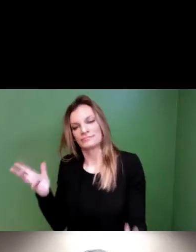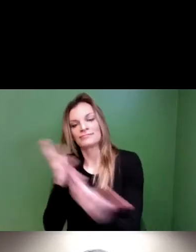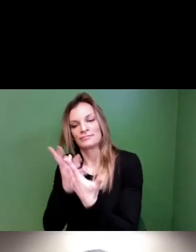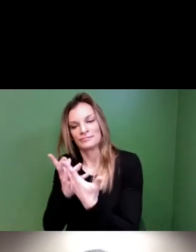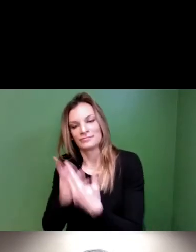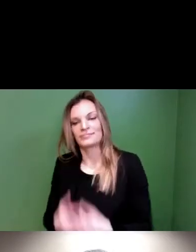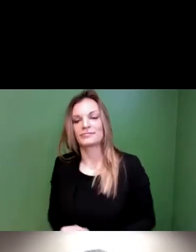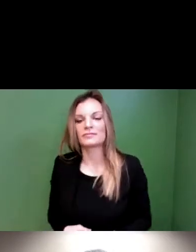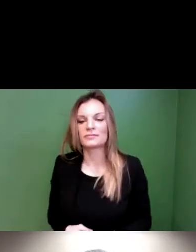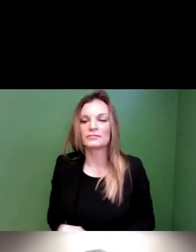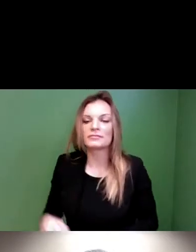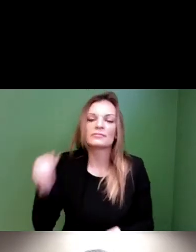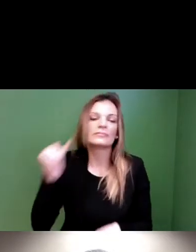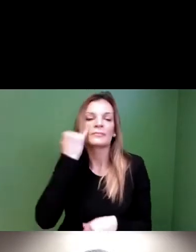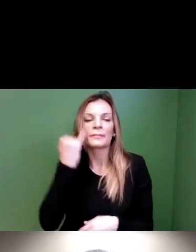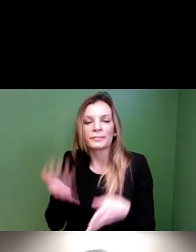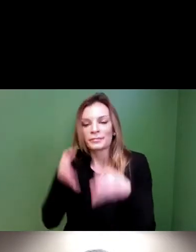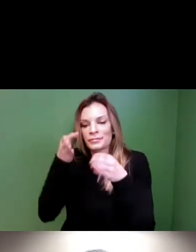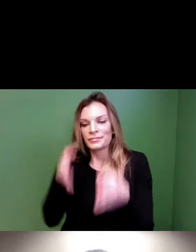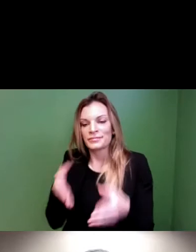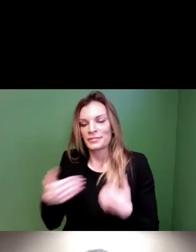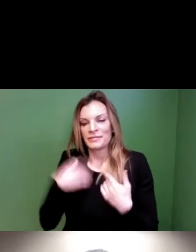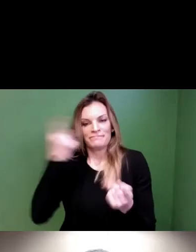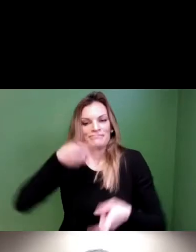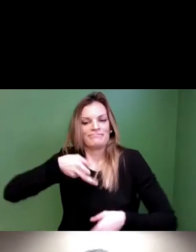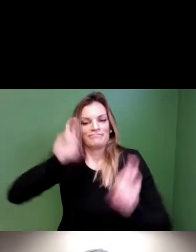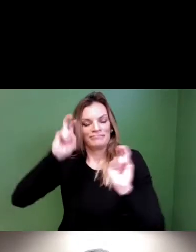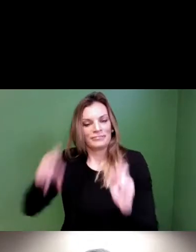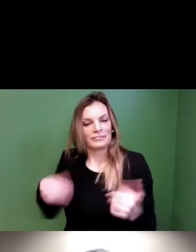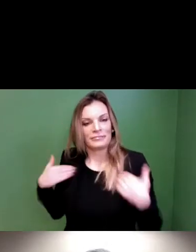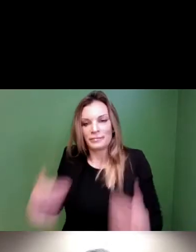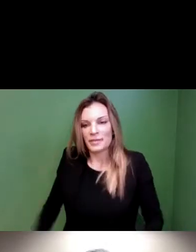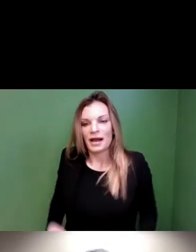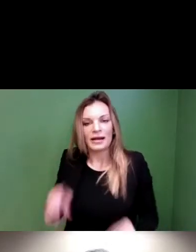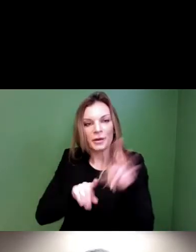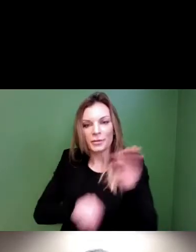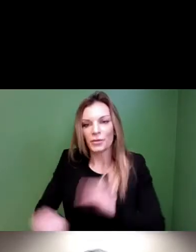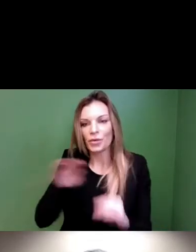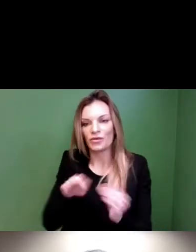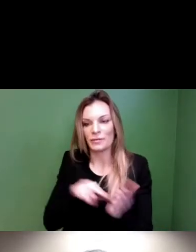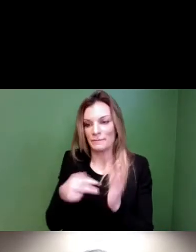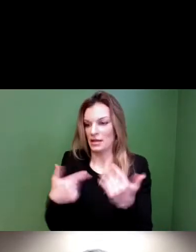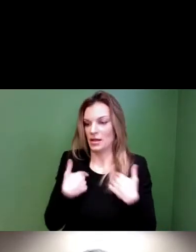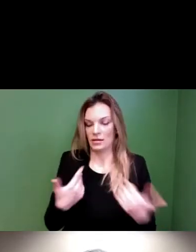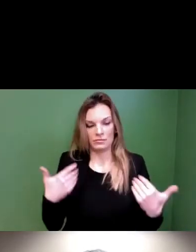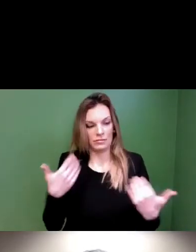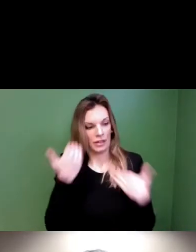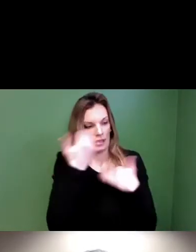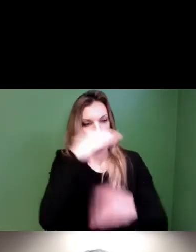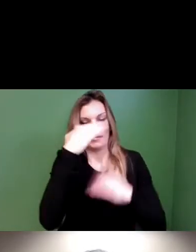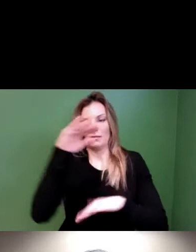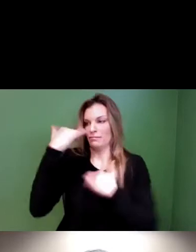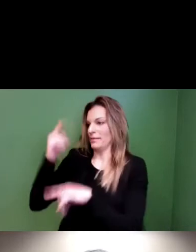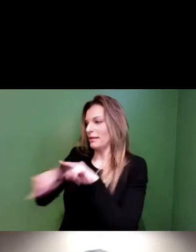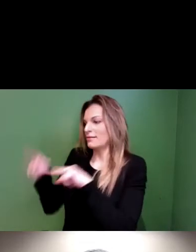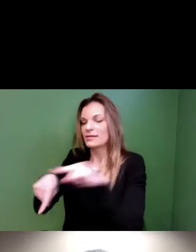they have some degree of paralysis, that's going to inhibit or limit their functionality. So again, our goal is to try to look and